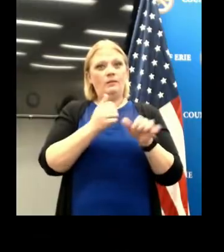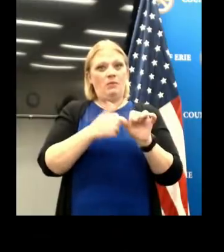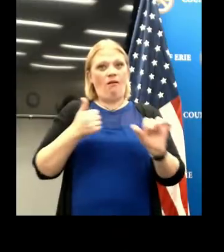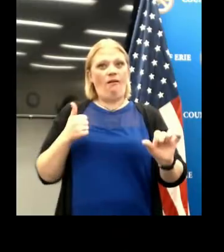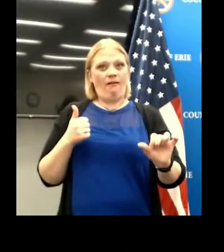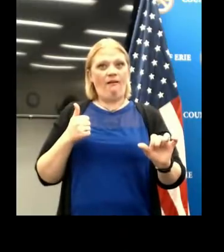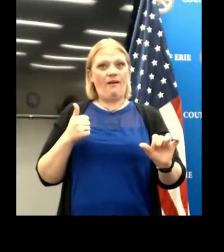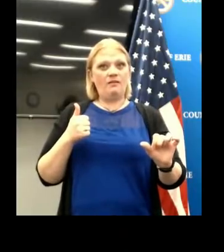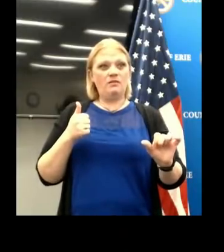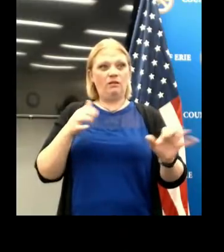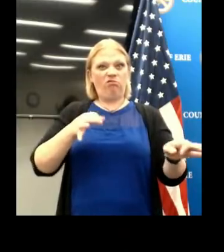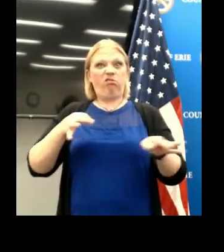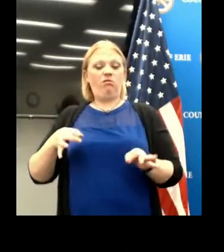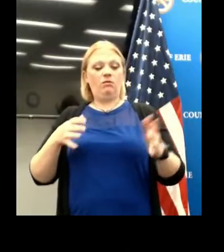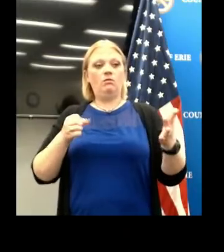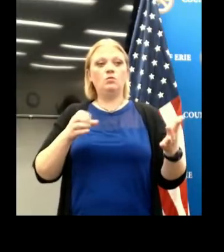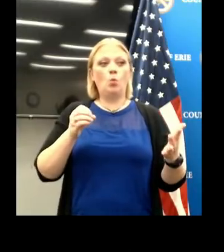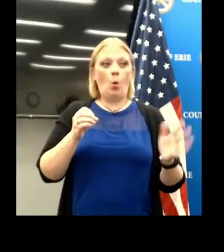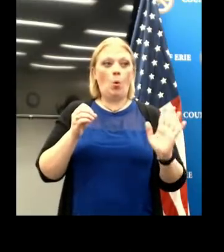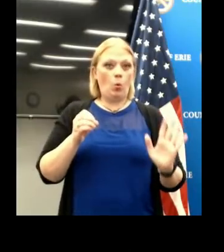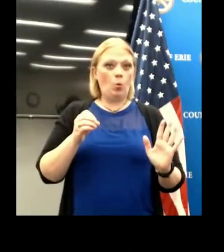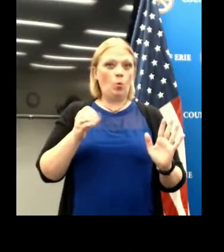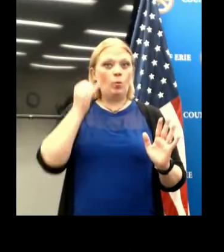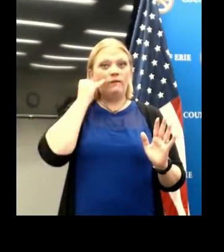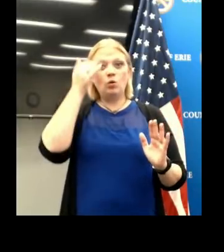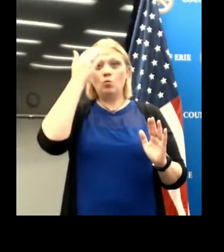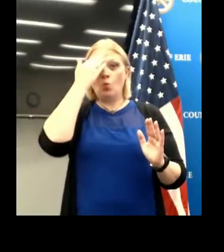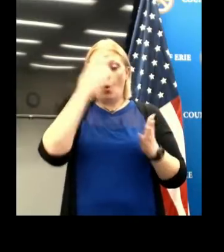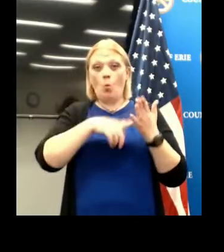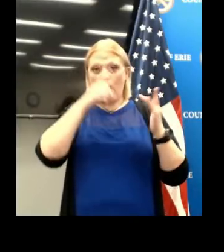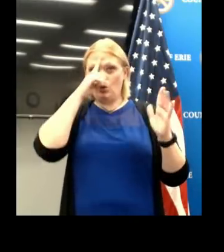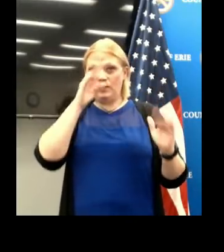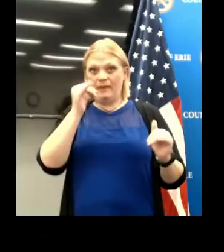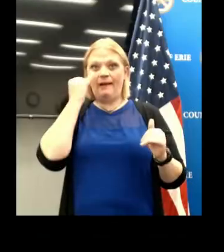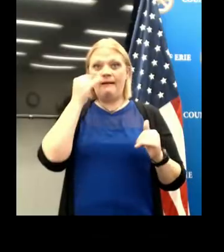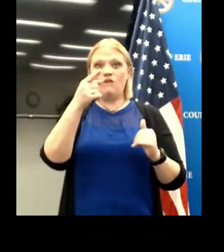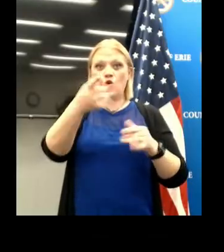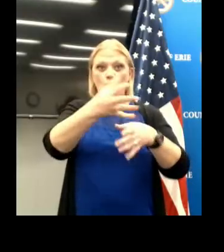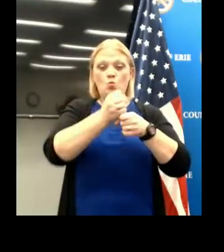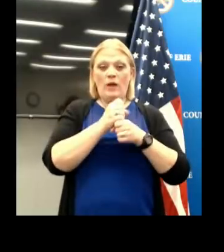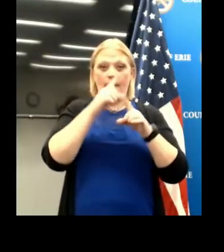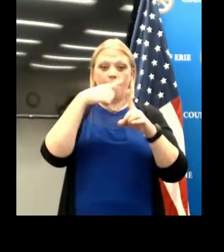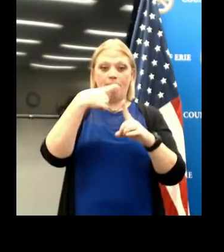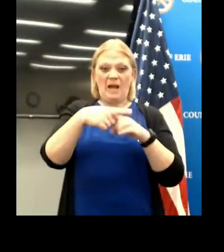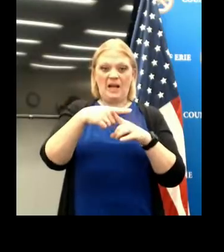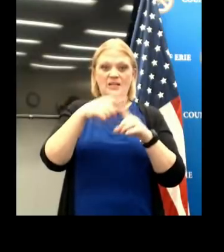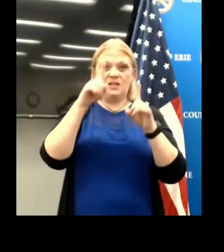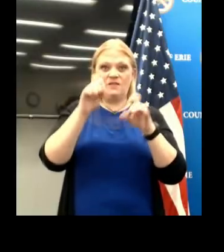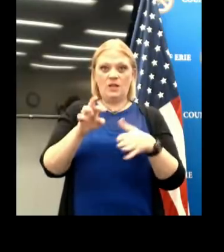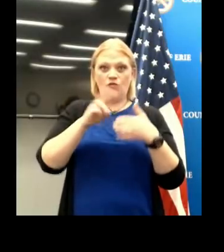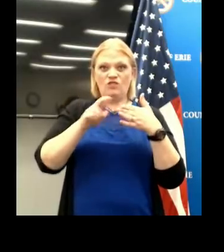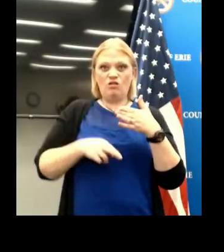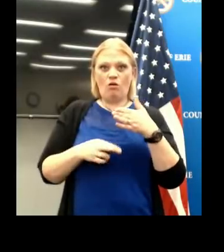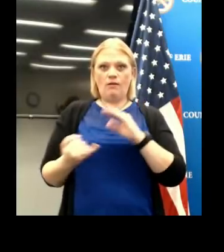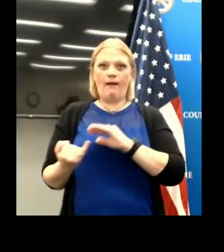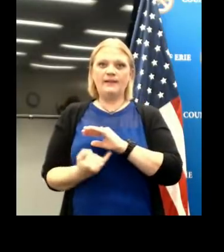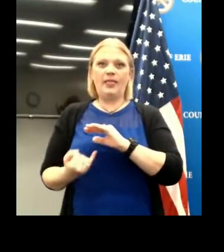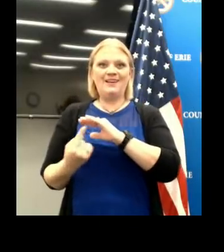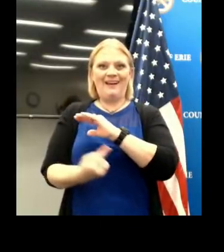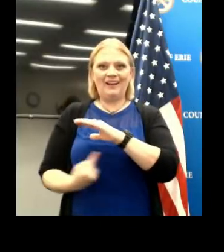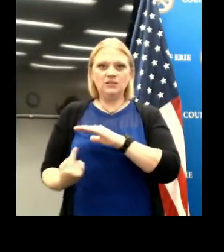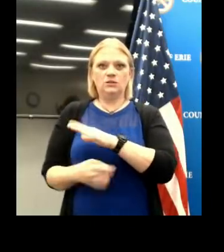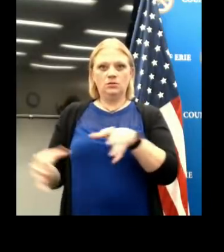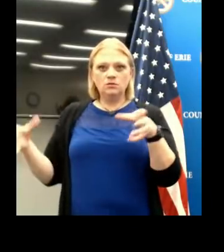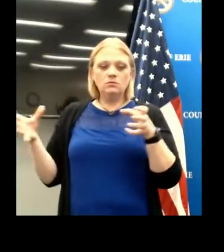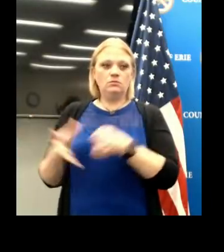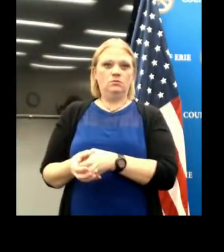So given that, knowing what to expect, if you receive a positive test result, isolate. You know what to